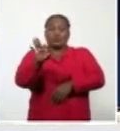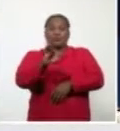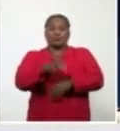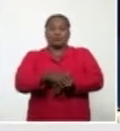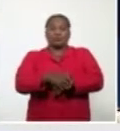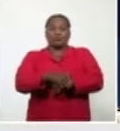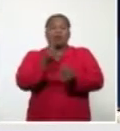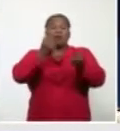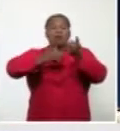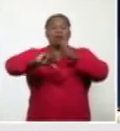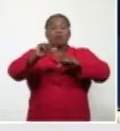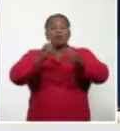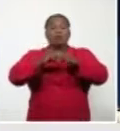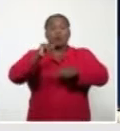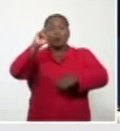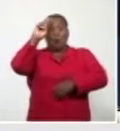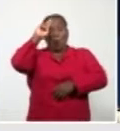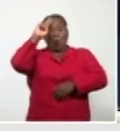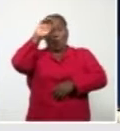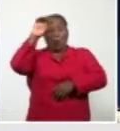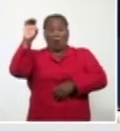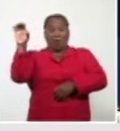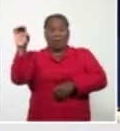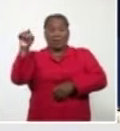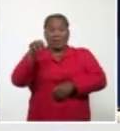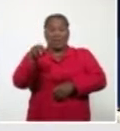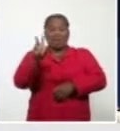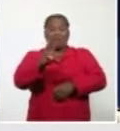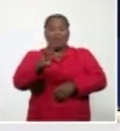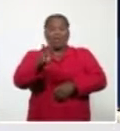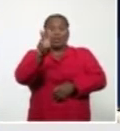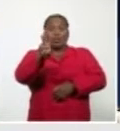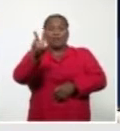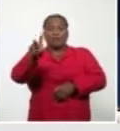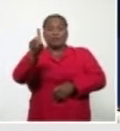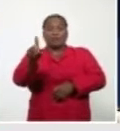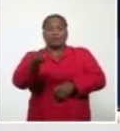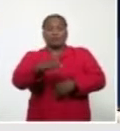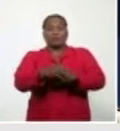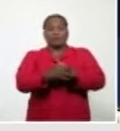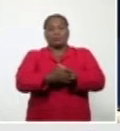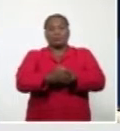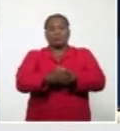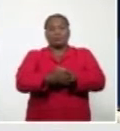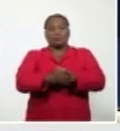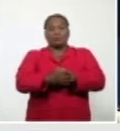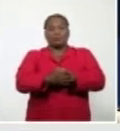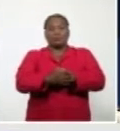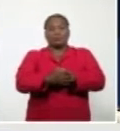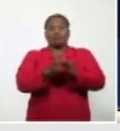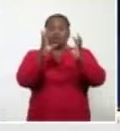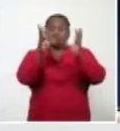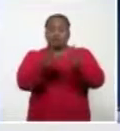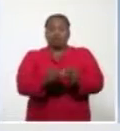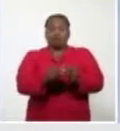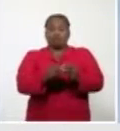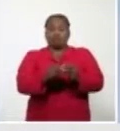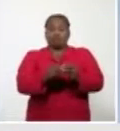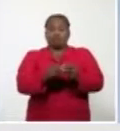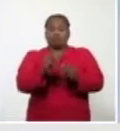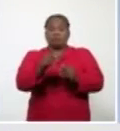and Epidemiology in Santiago de Cuba, 320. In Villa Clara, 237, in